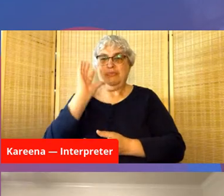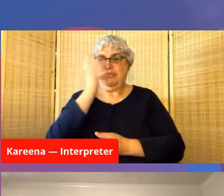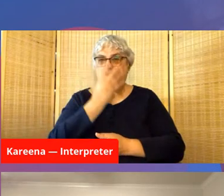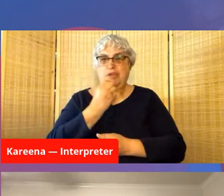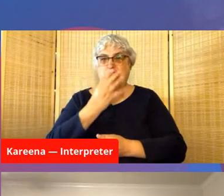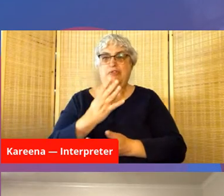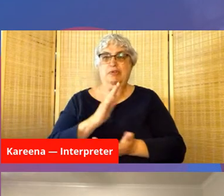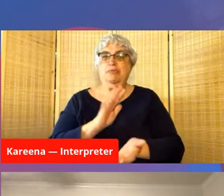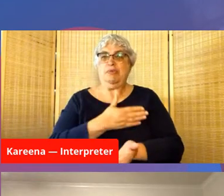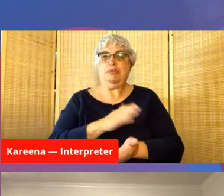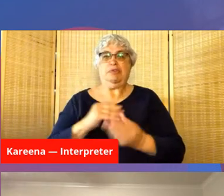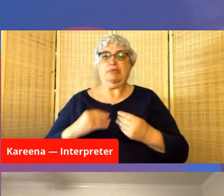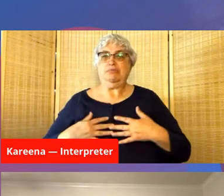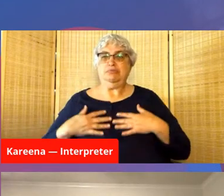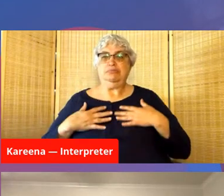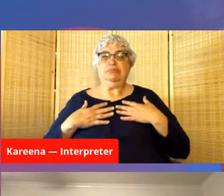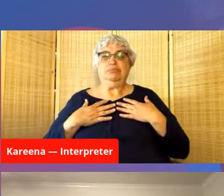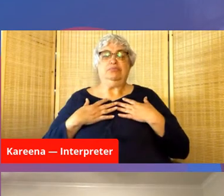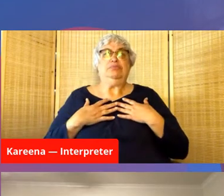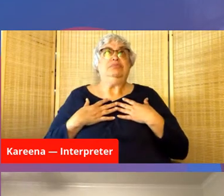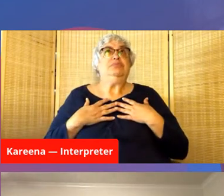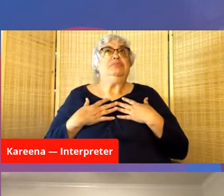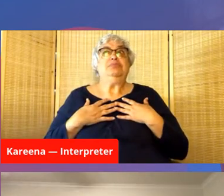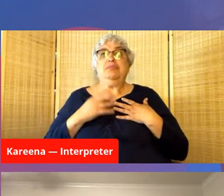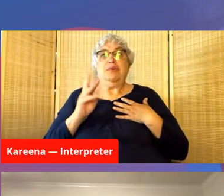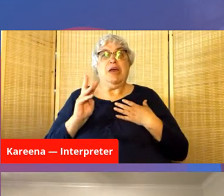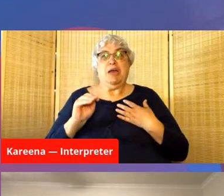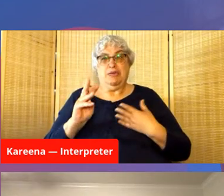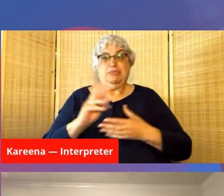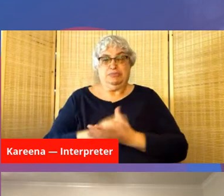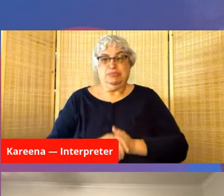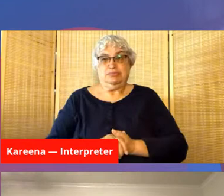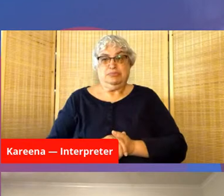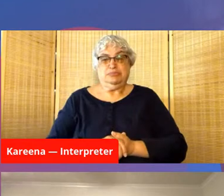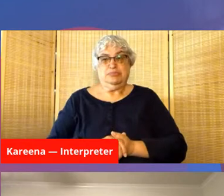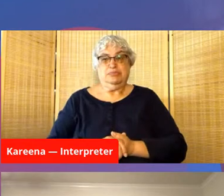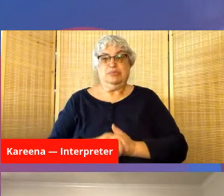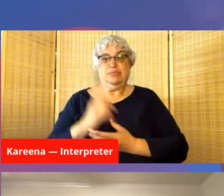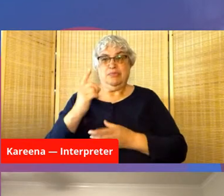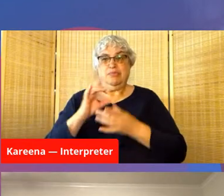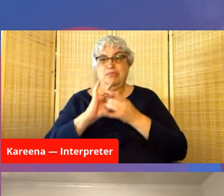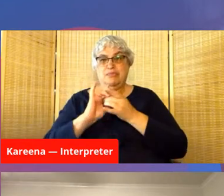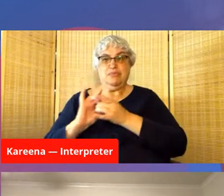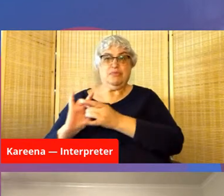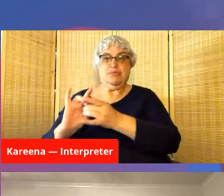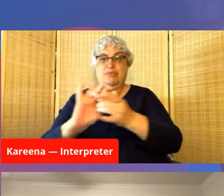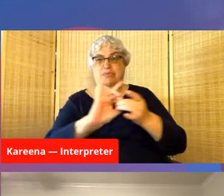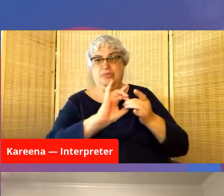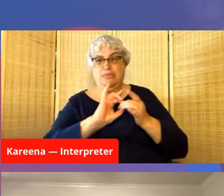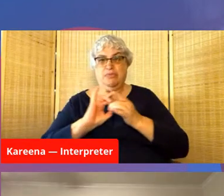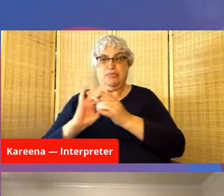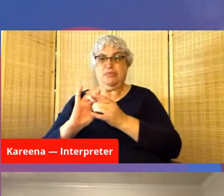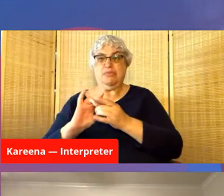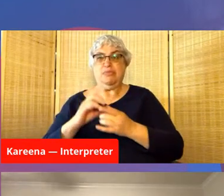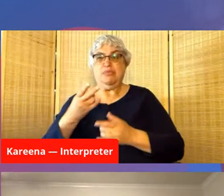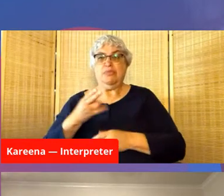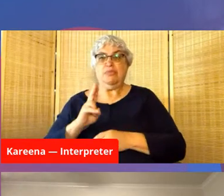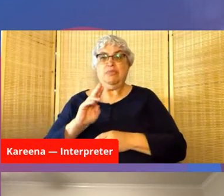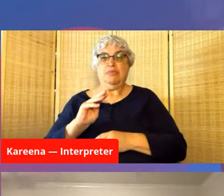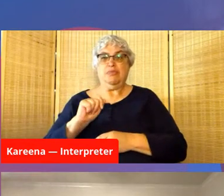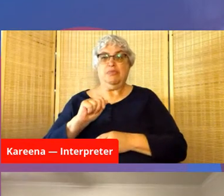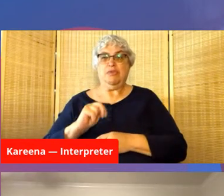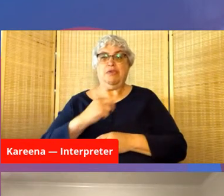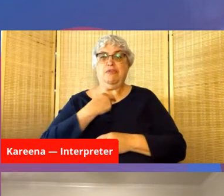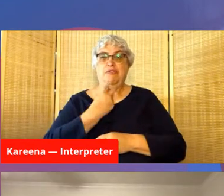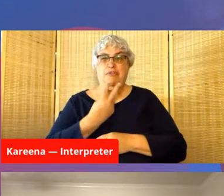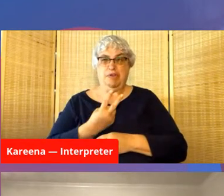beautiful music. It was just thrilling to hear. And I think, you know, one unifying feature is the human voice